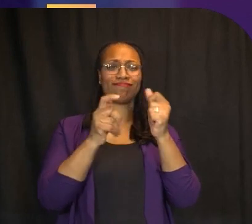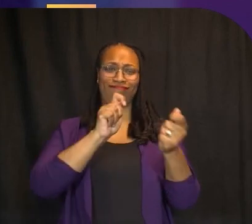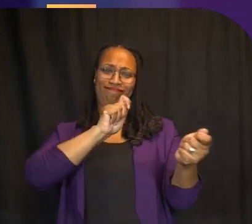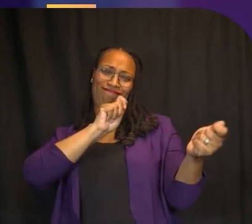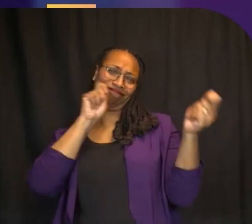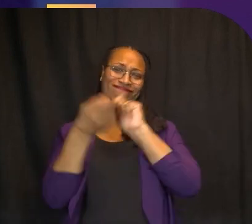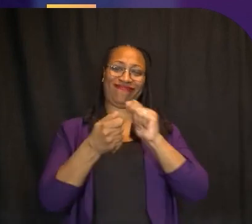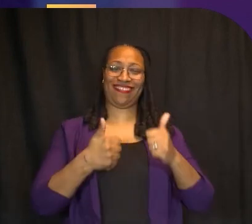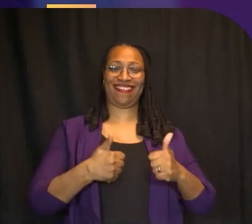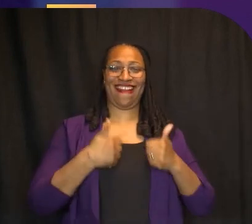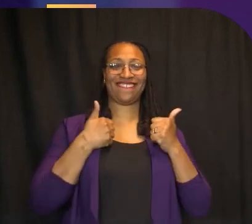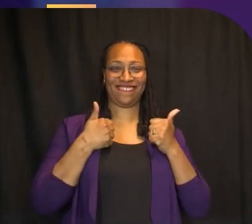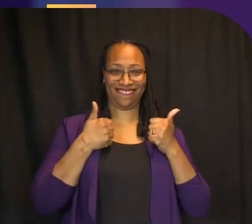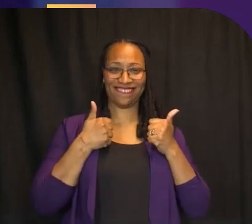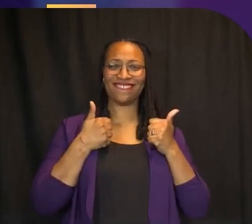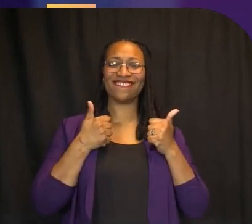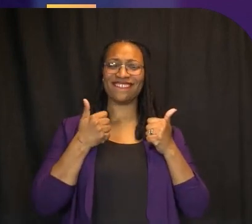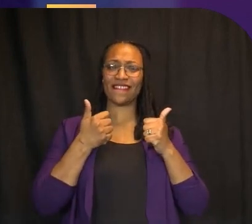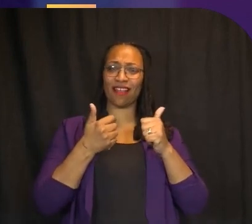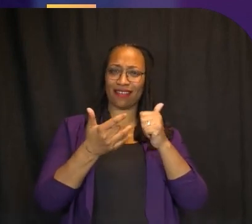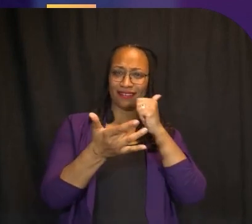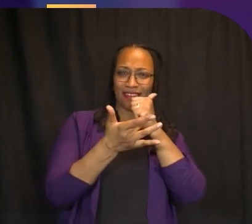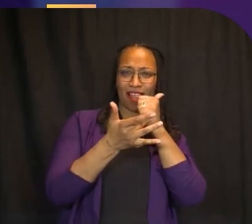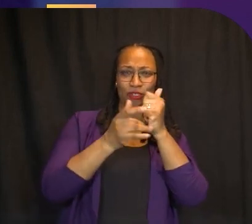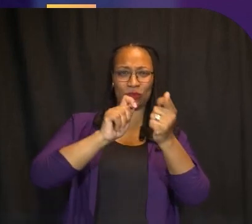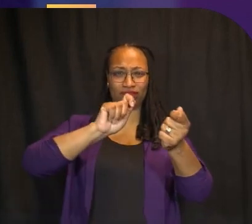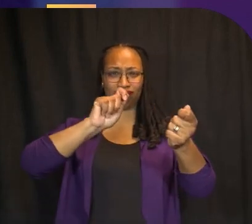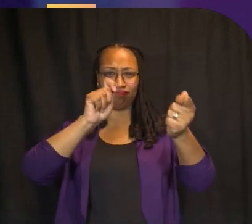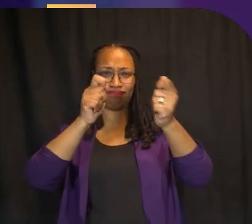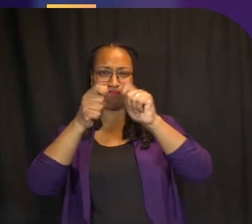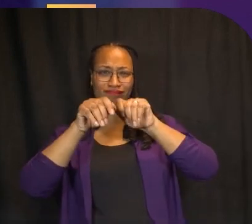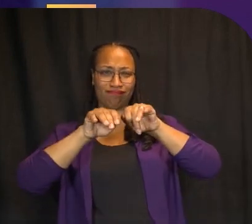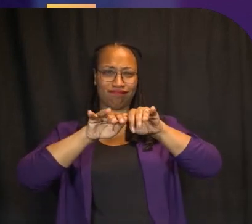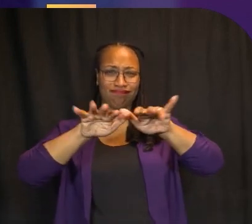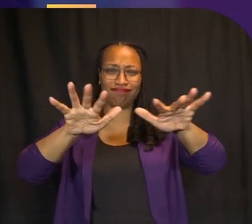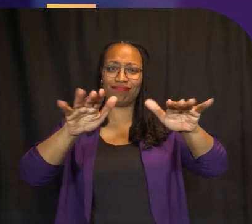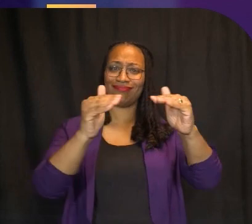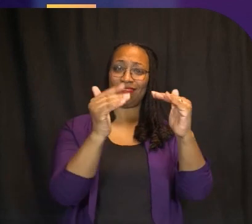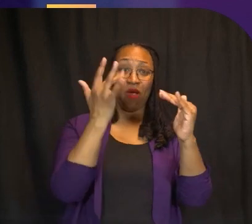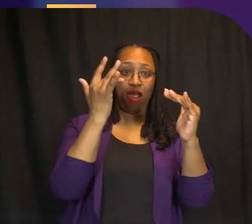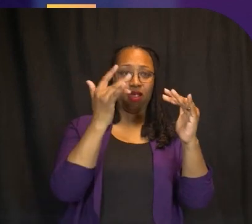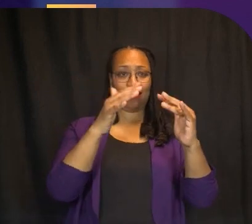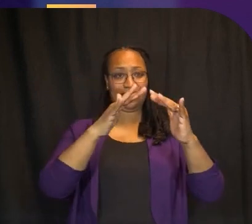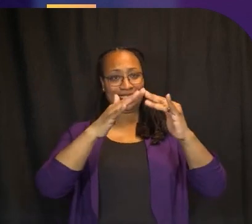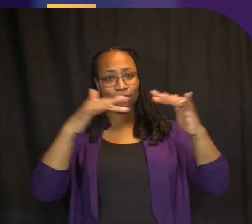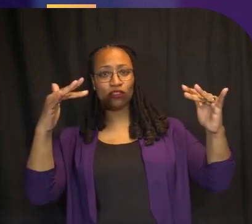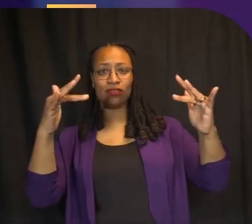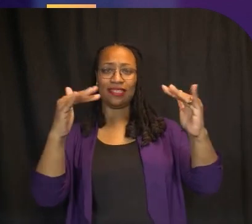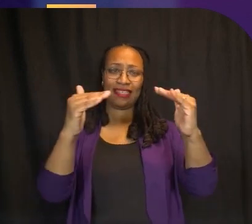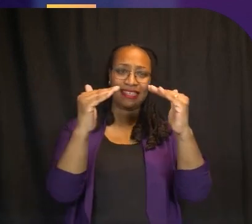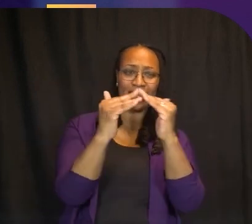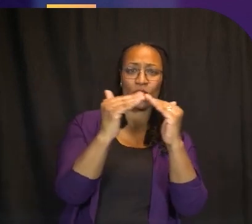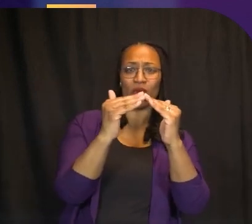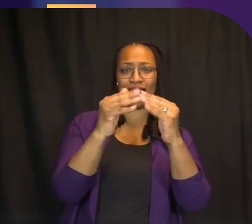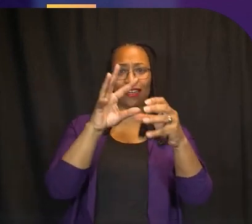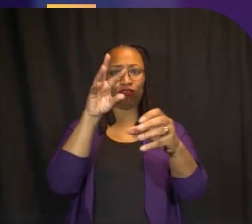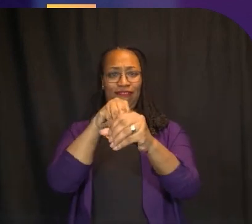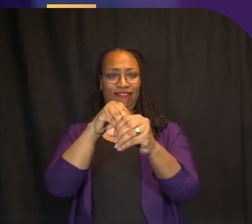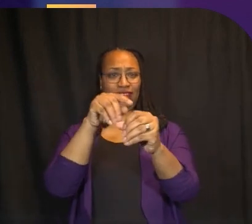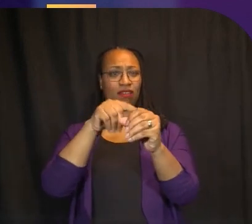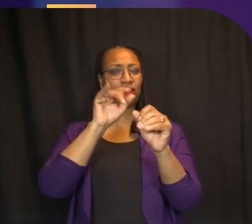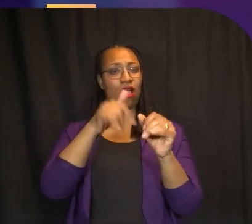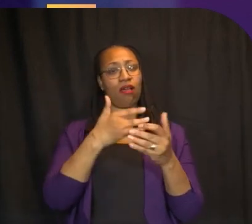everything that we do. Bringing people together who see and experience the world differently leads to the best ideas and great